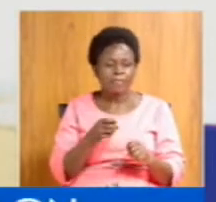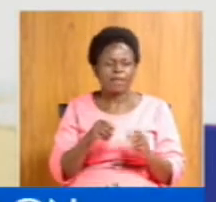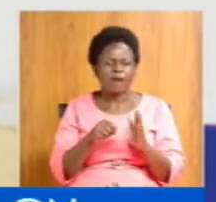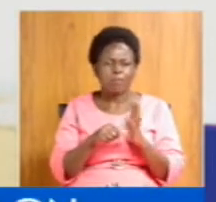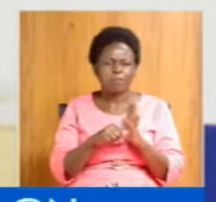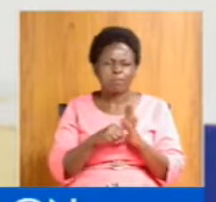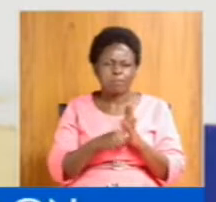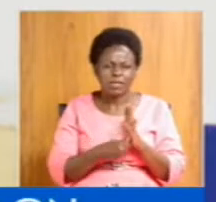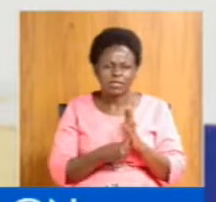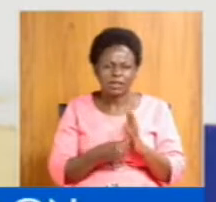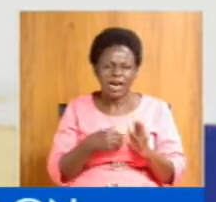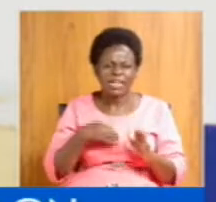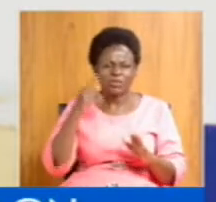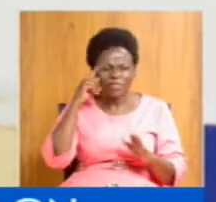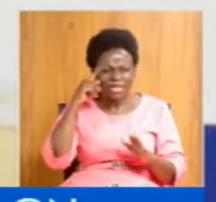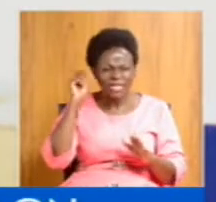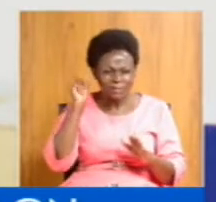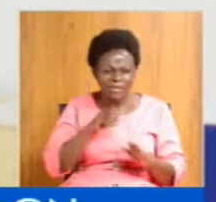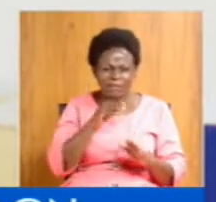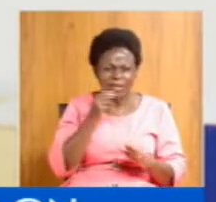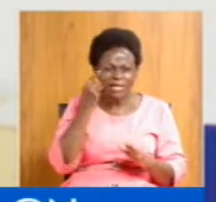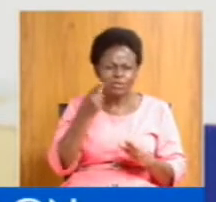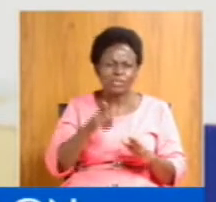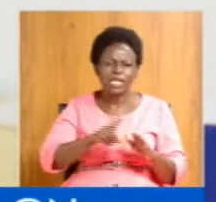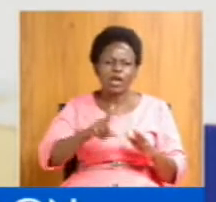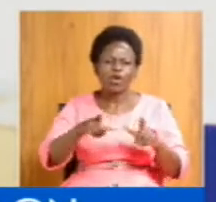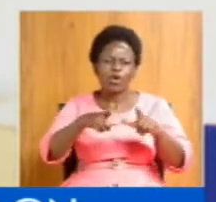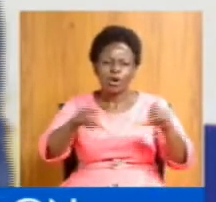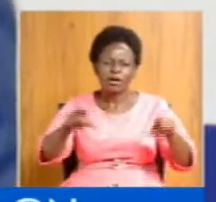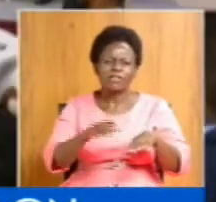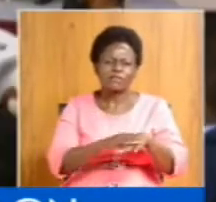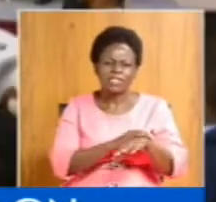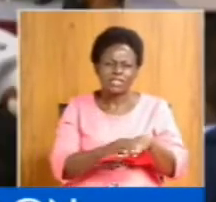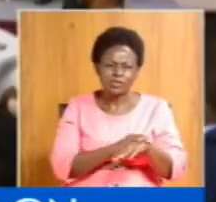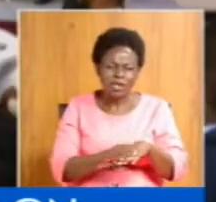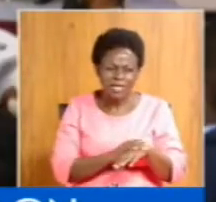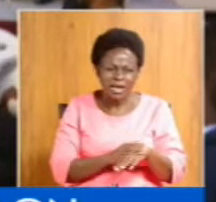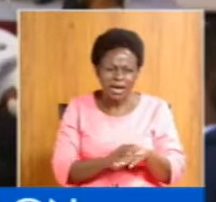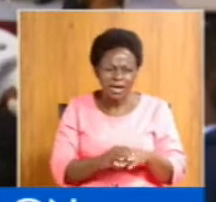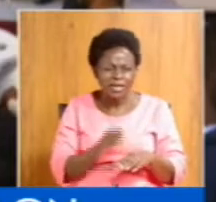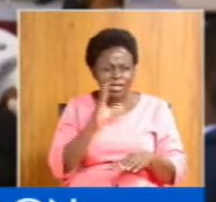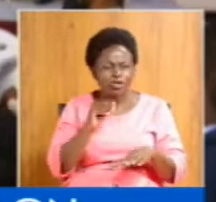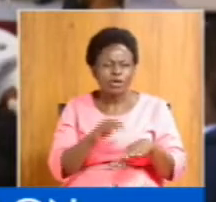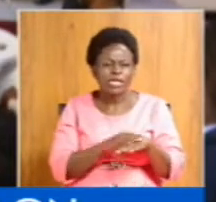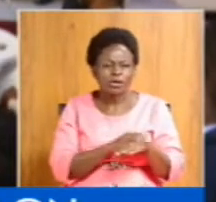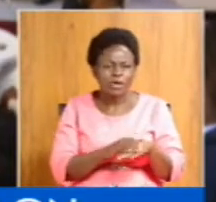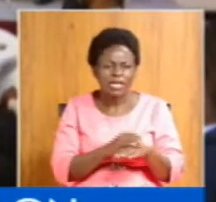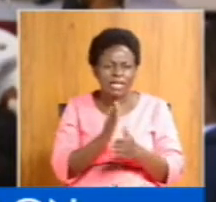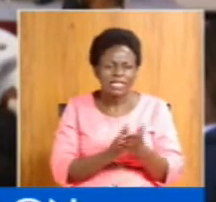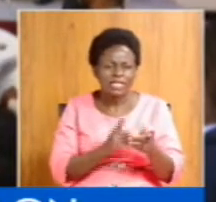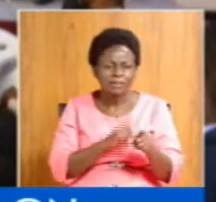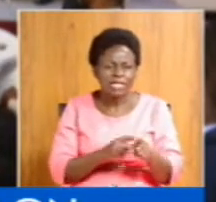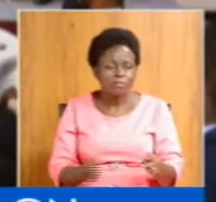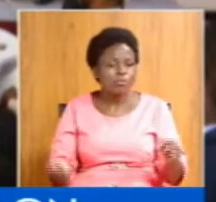is an issue and you think it should be understood in a local language, if it is Luganda, express yourself in Luganda. Because sometimes